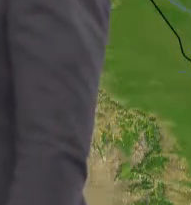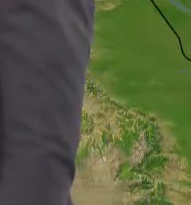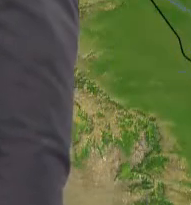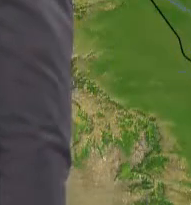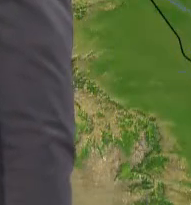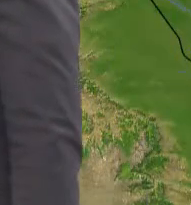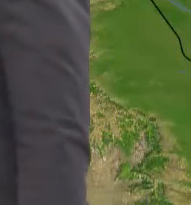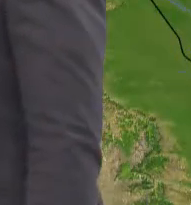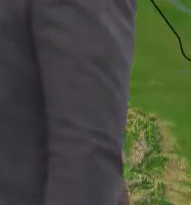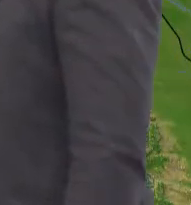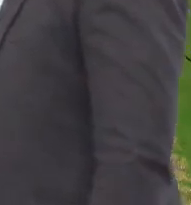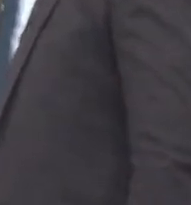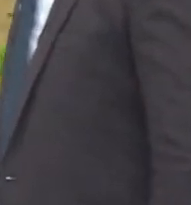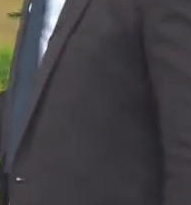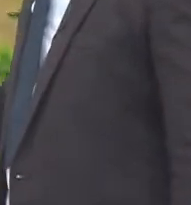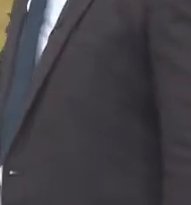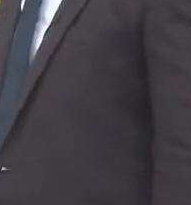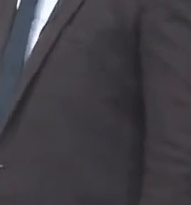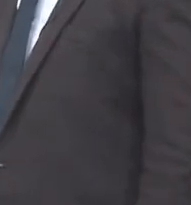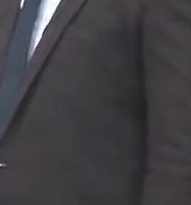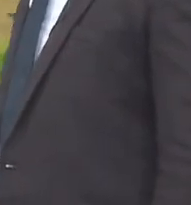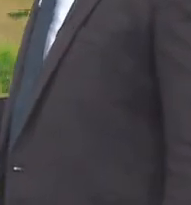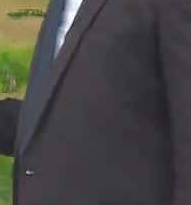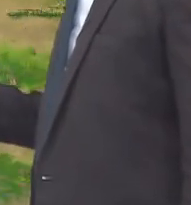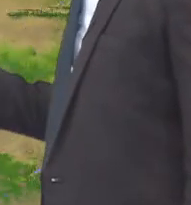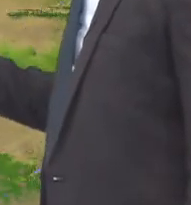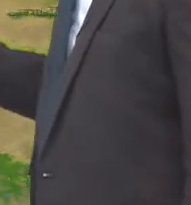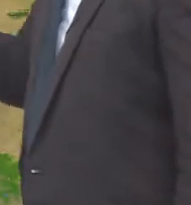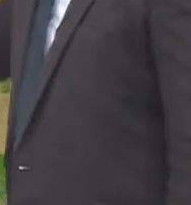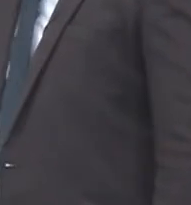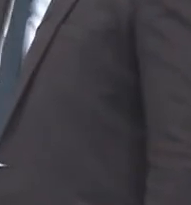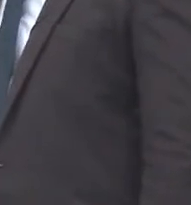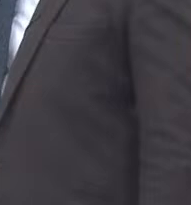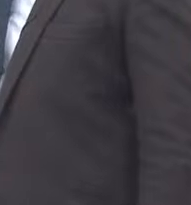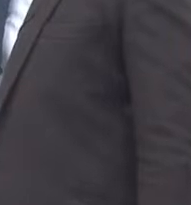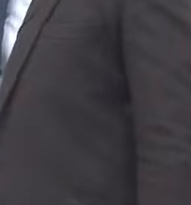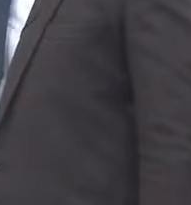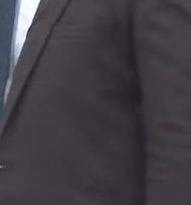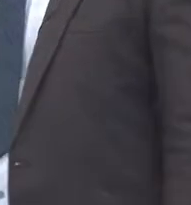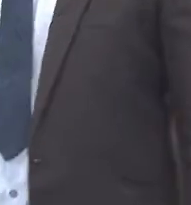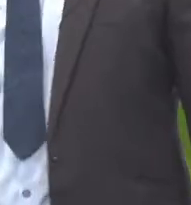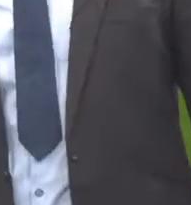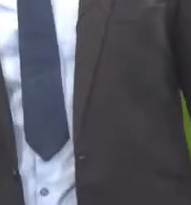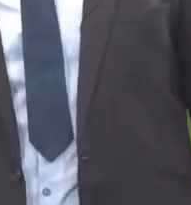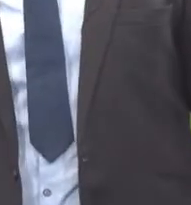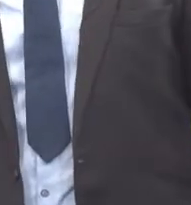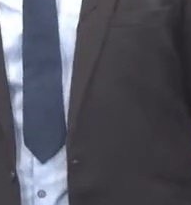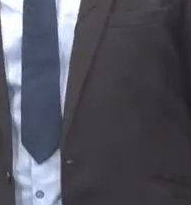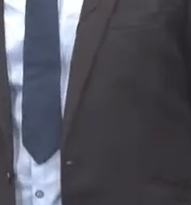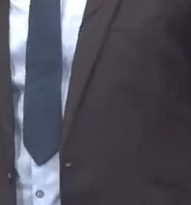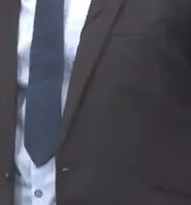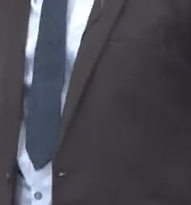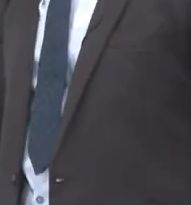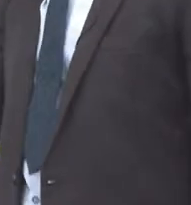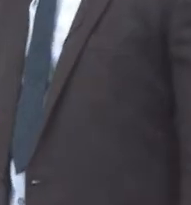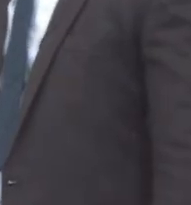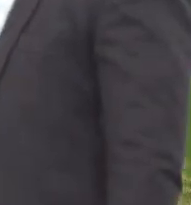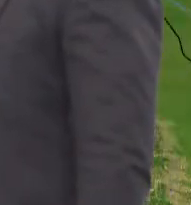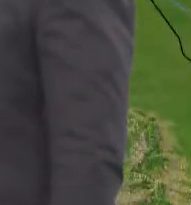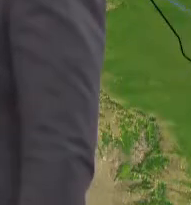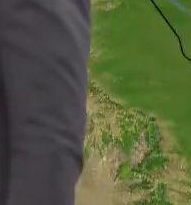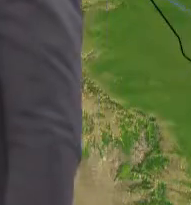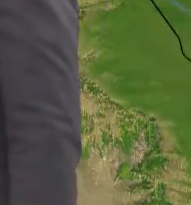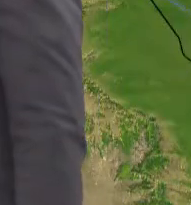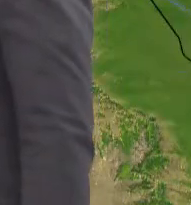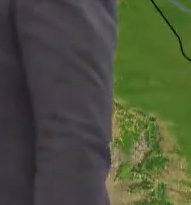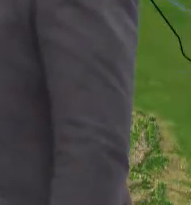over Khansi Khalakhadi, southern southeast Katleng and Gwene district. Over the remaining districts, we are expecting some clear skies. In the afternoon, expecting some warm temperatures over